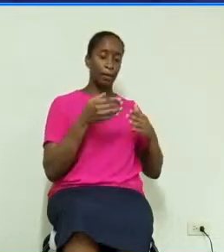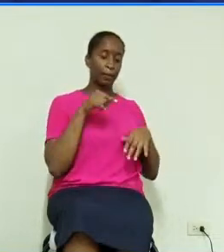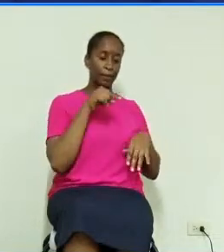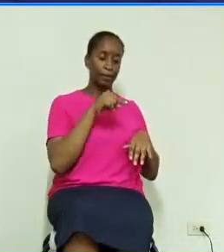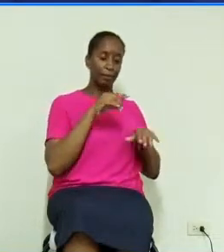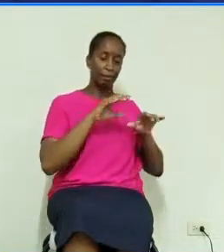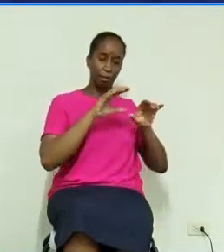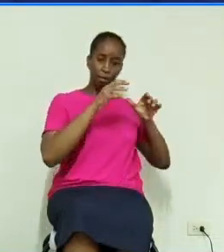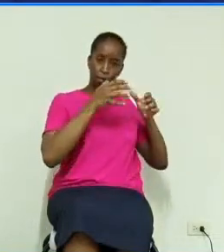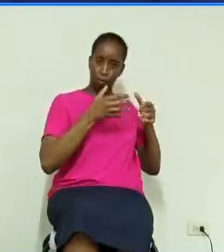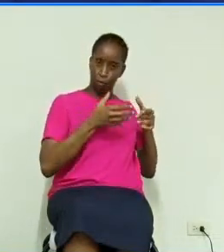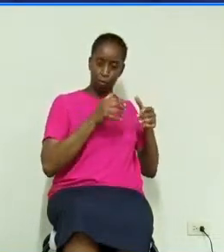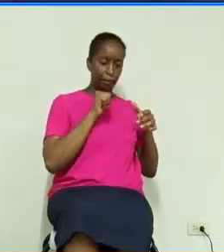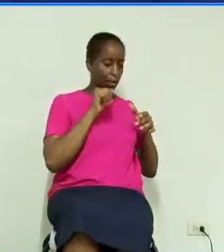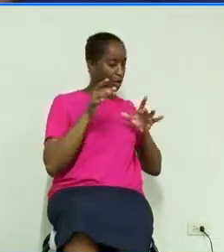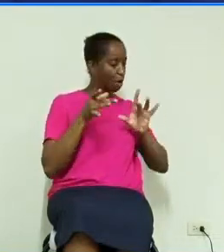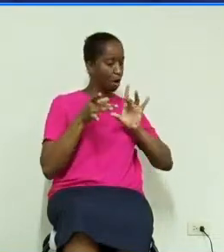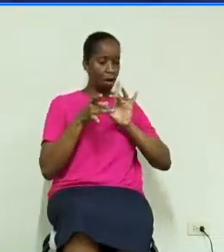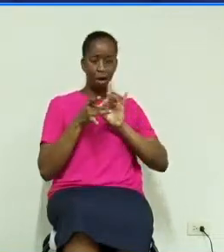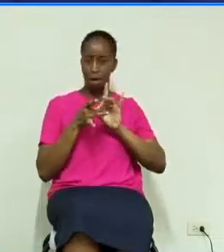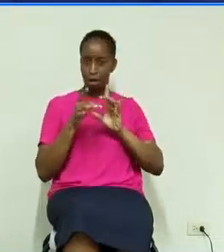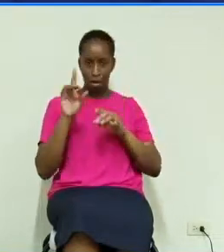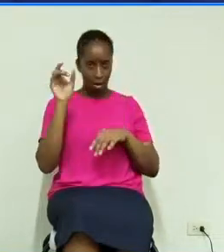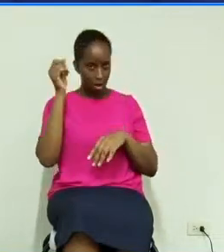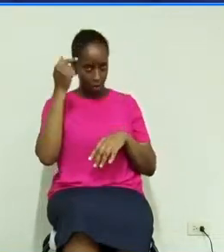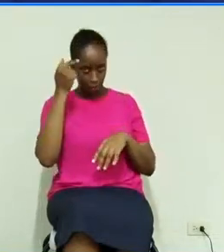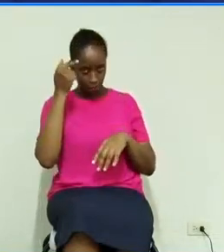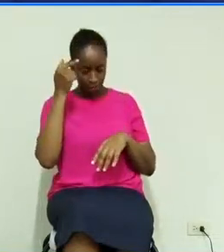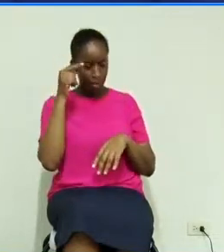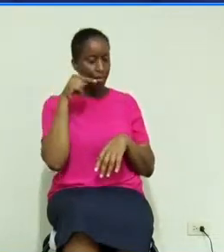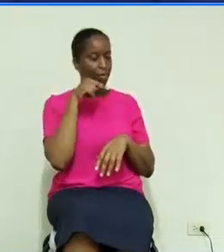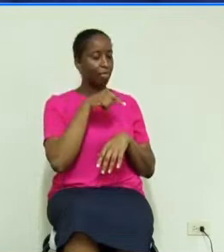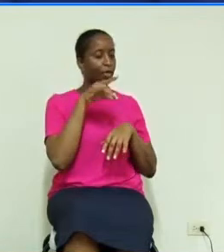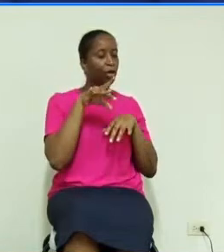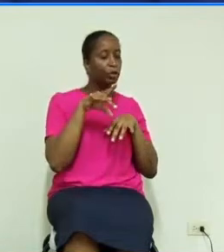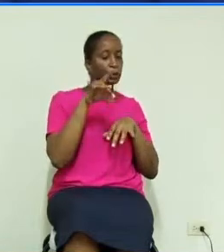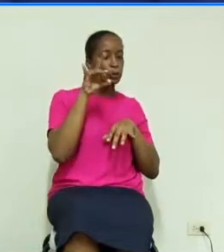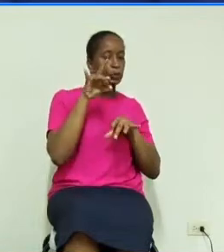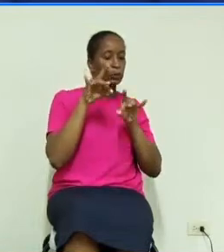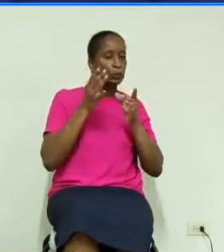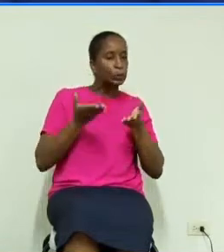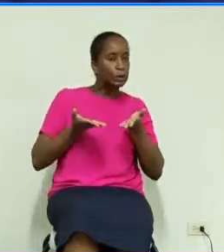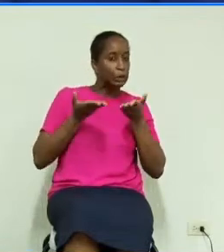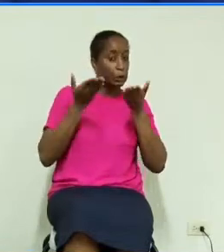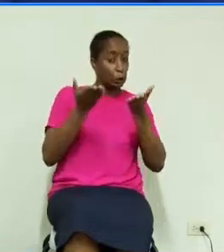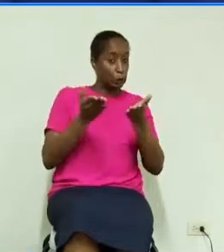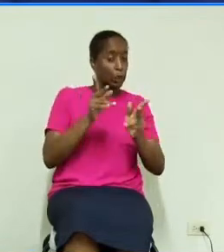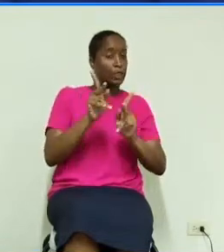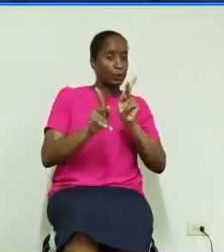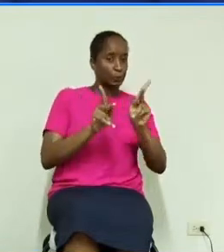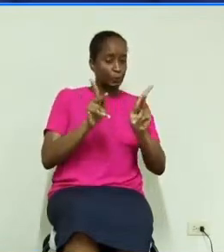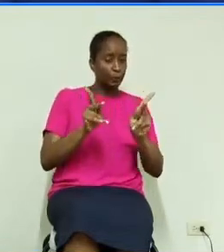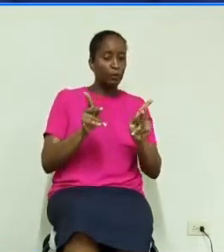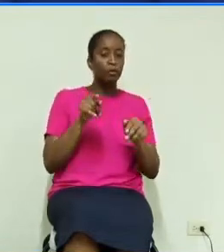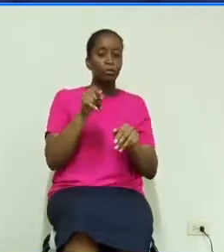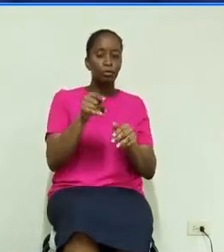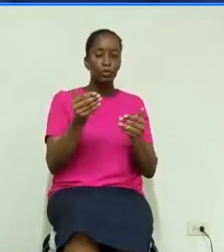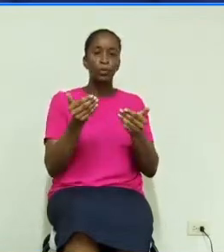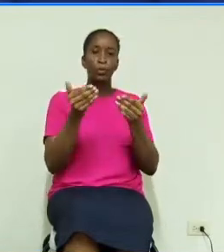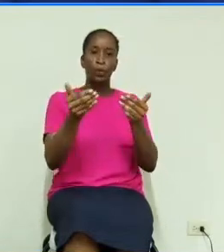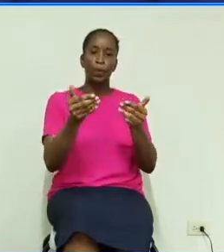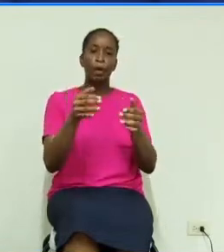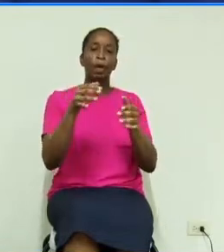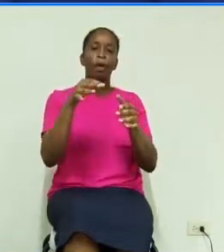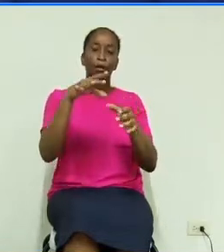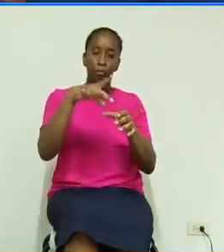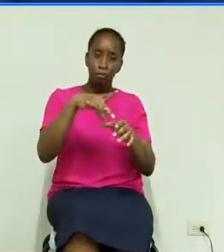net in terms of that diversity that we want to get in Senate? And then my final